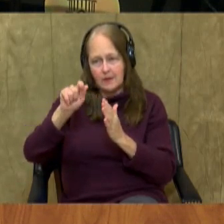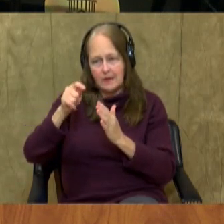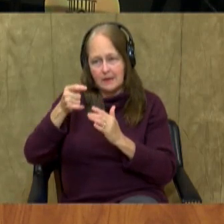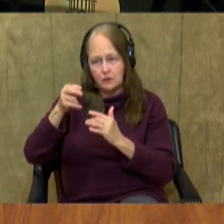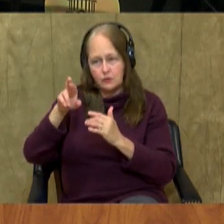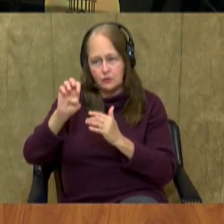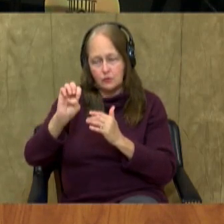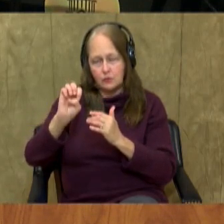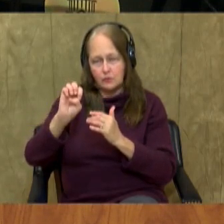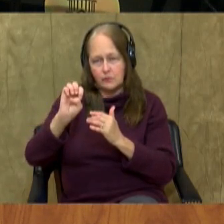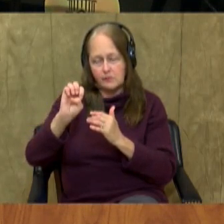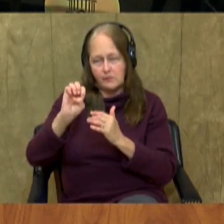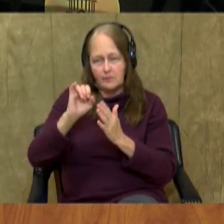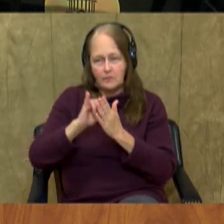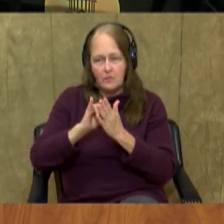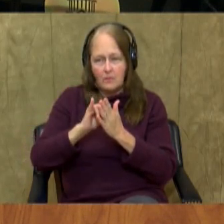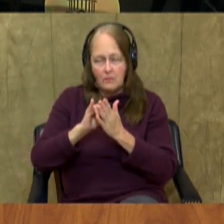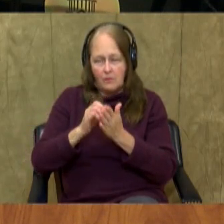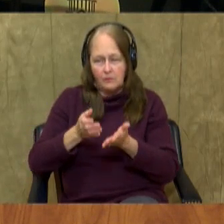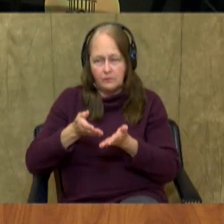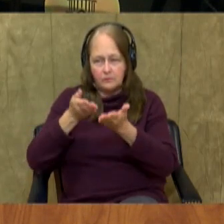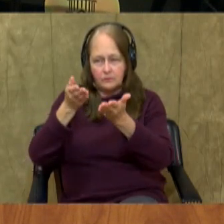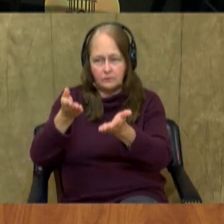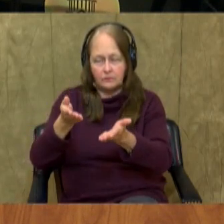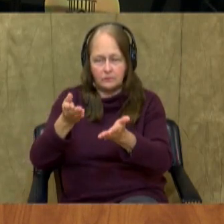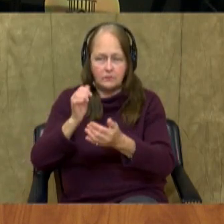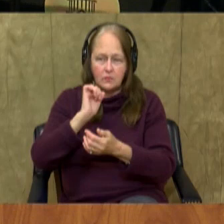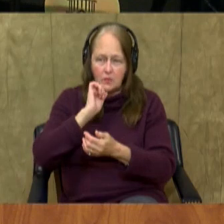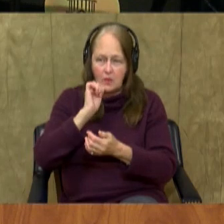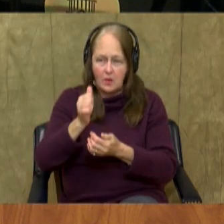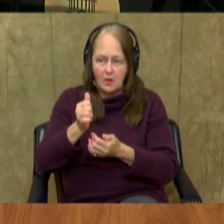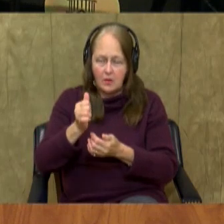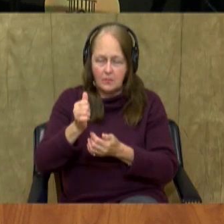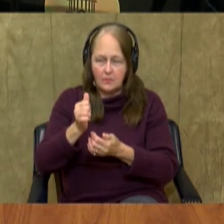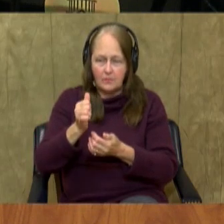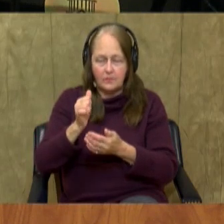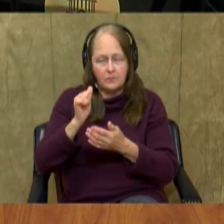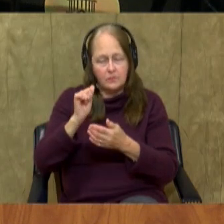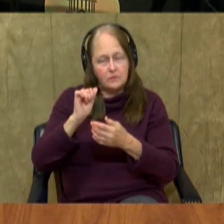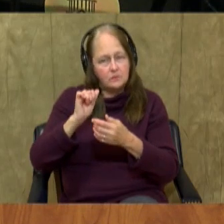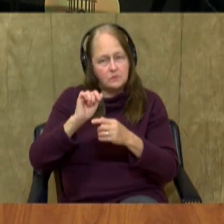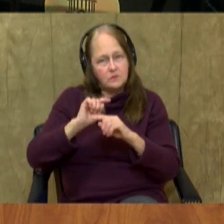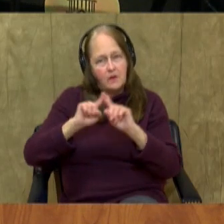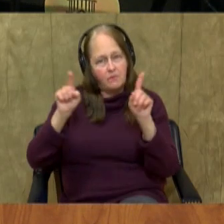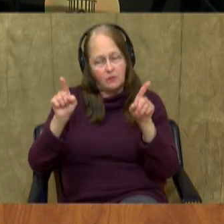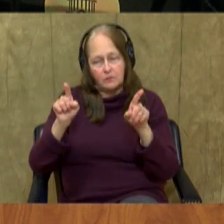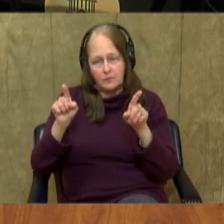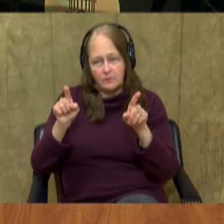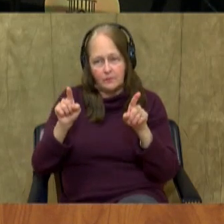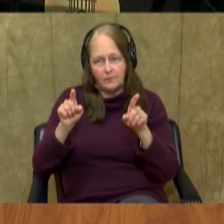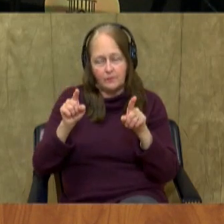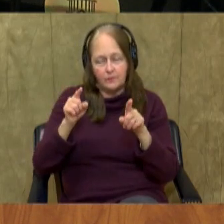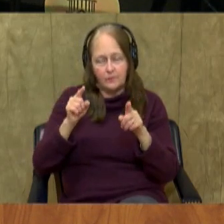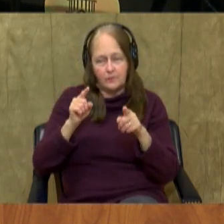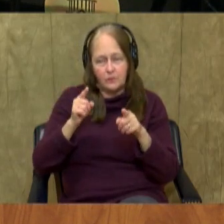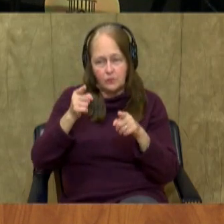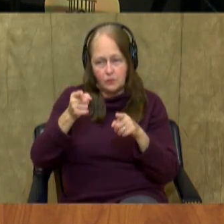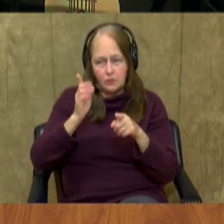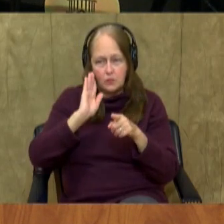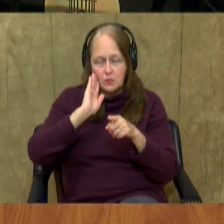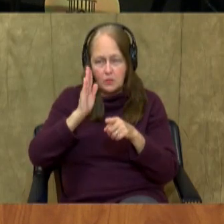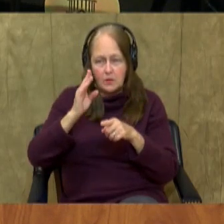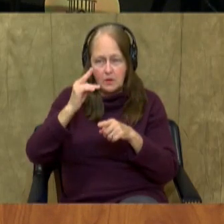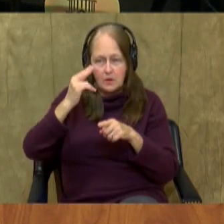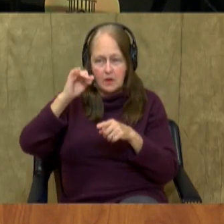that. This suggestion is not as odd as it may seem. After all,